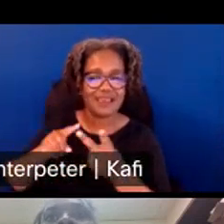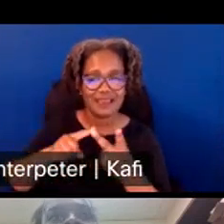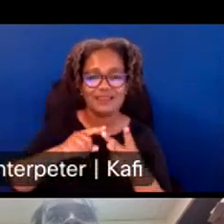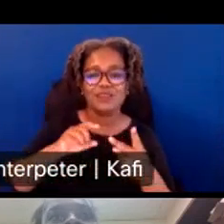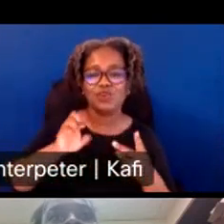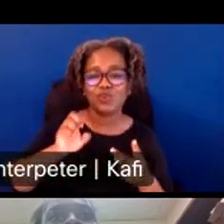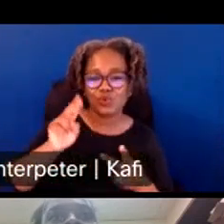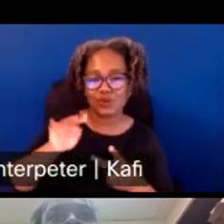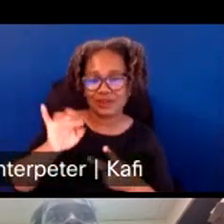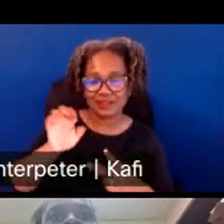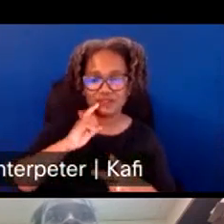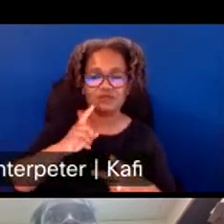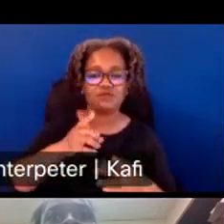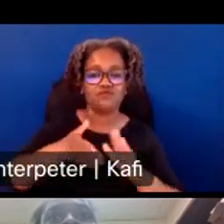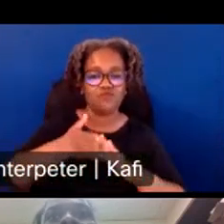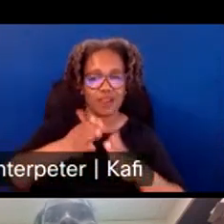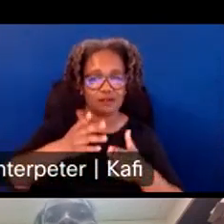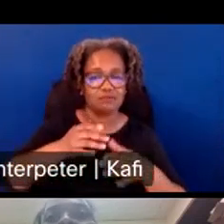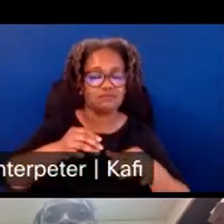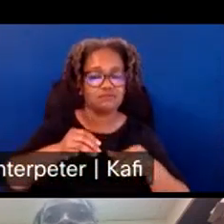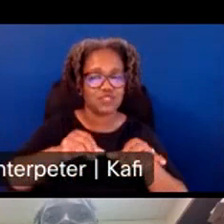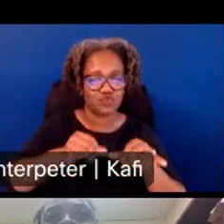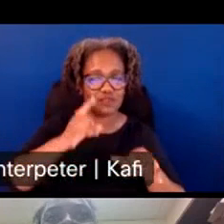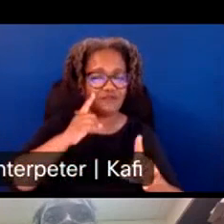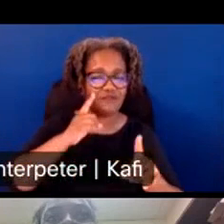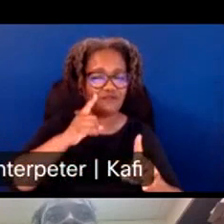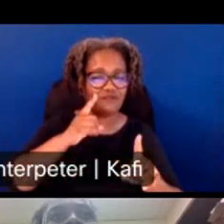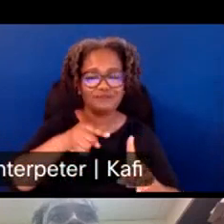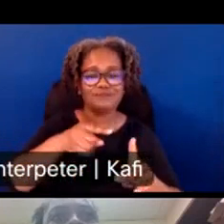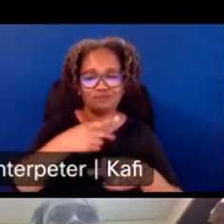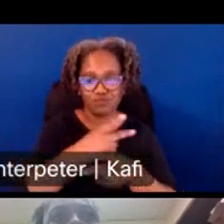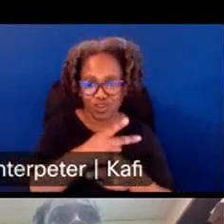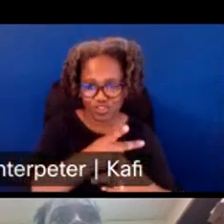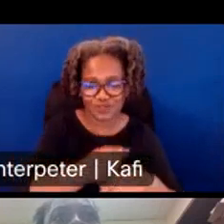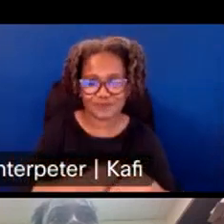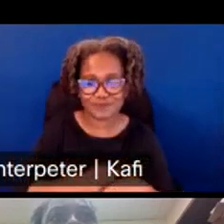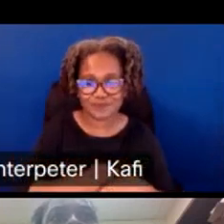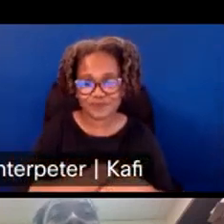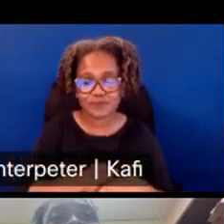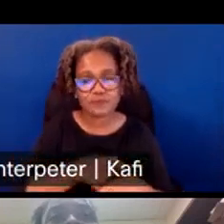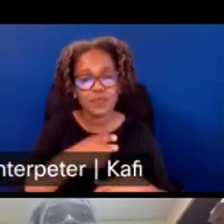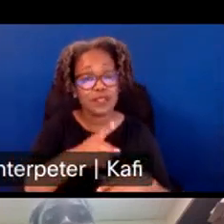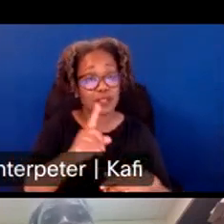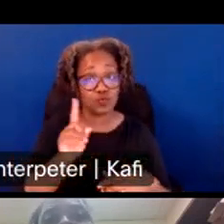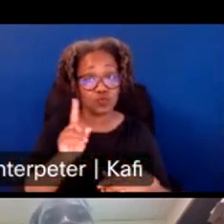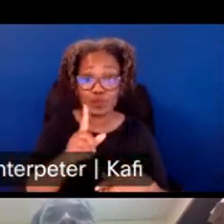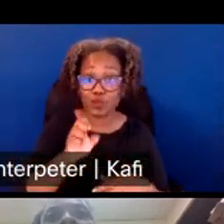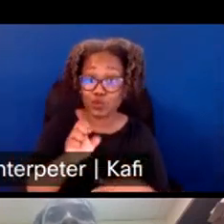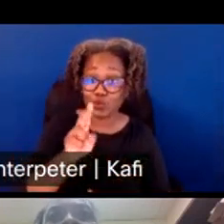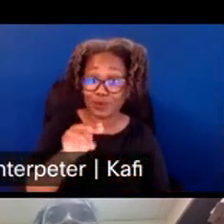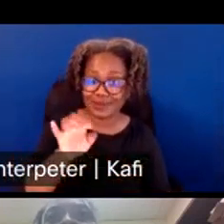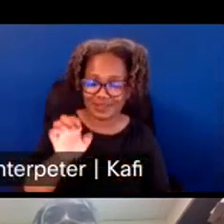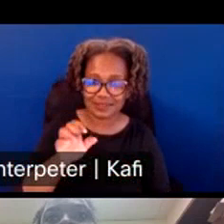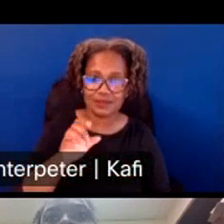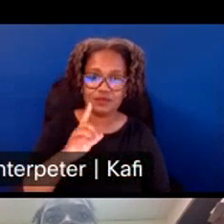she also exhibited a strong aptitude for purchasing, layout design, and process efficiency.